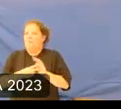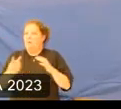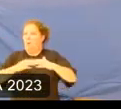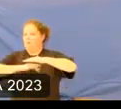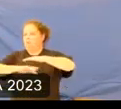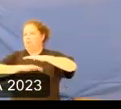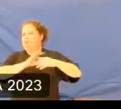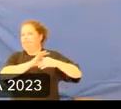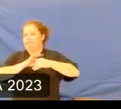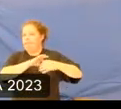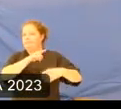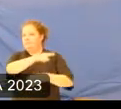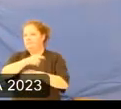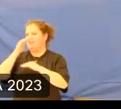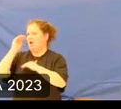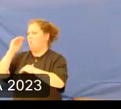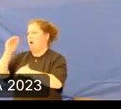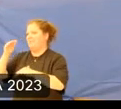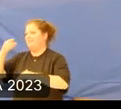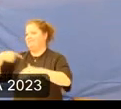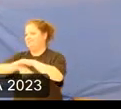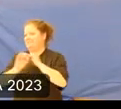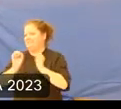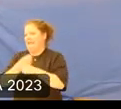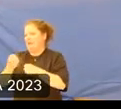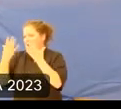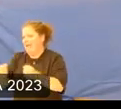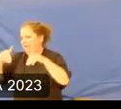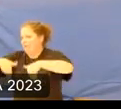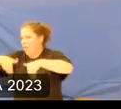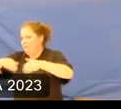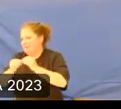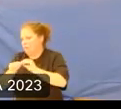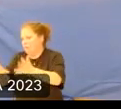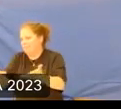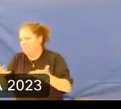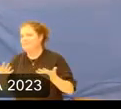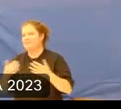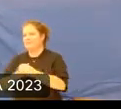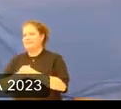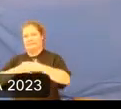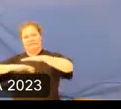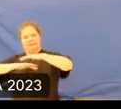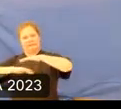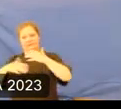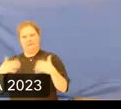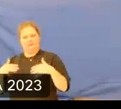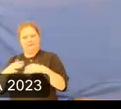I vanishingly rare form meaning form